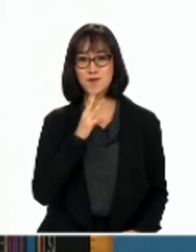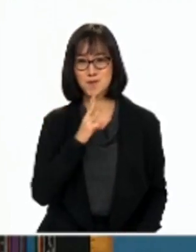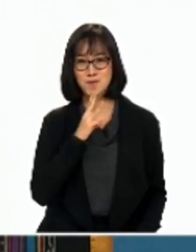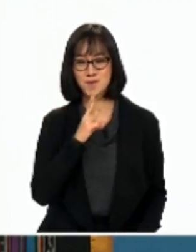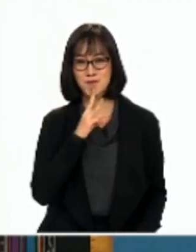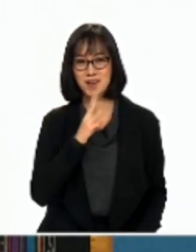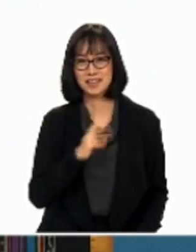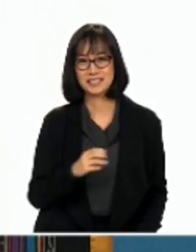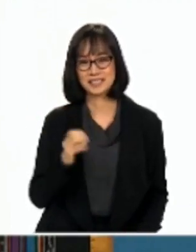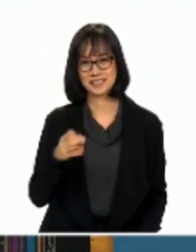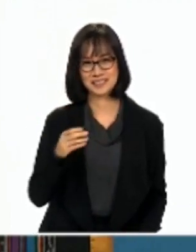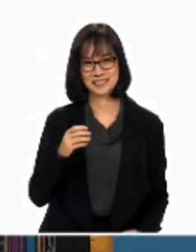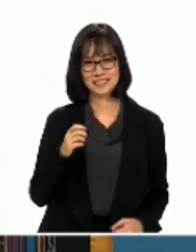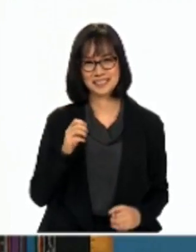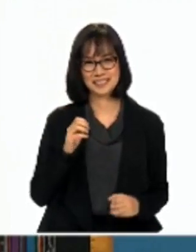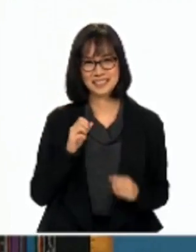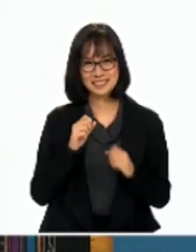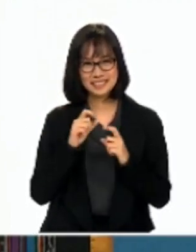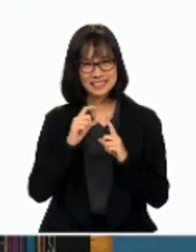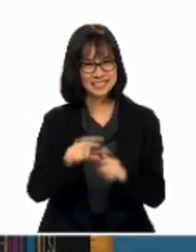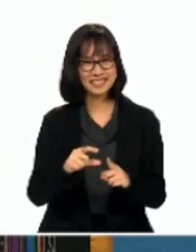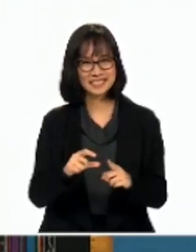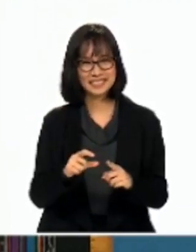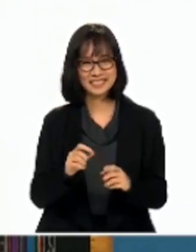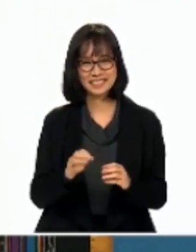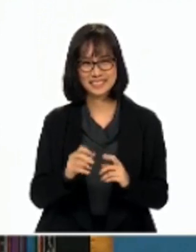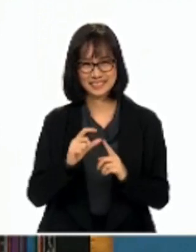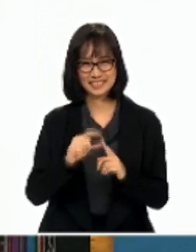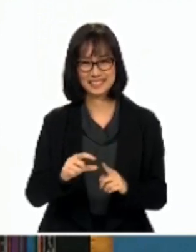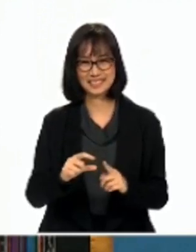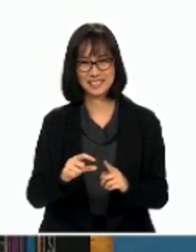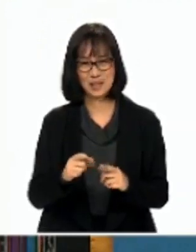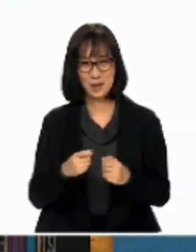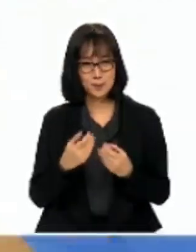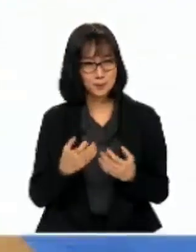nagmura. Kung hindi ko sinabi,